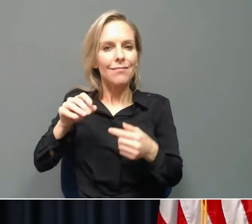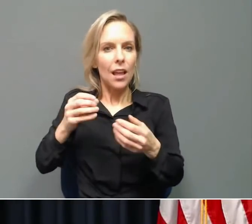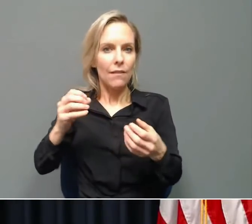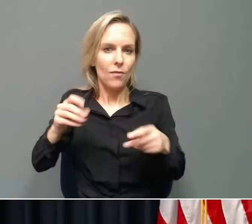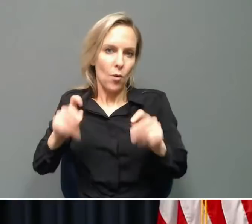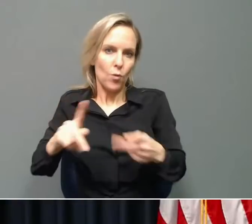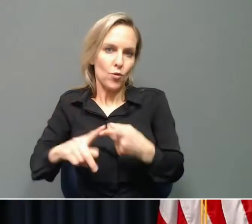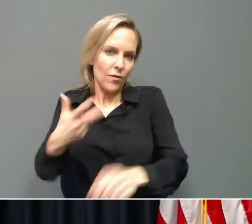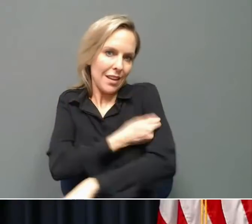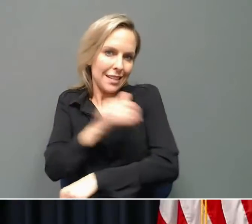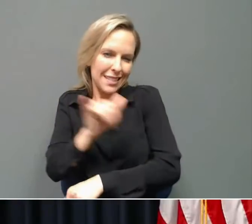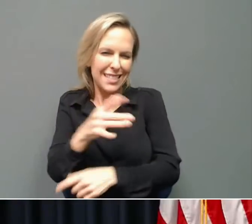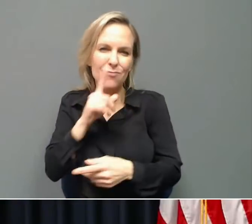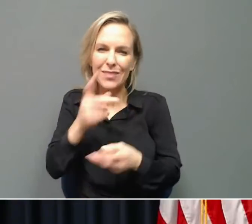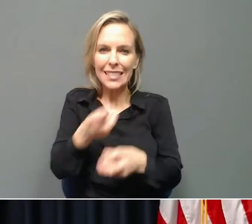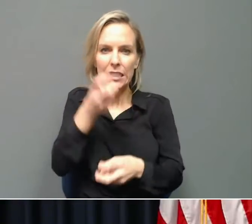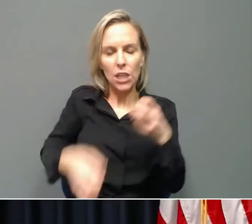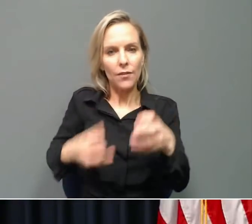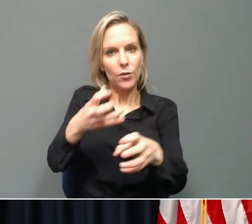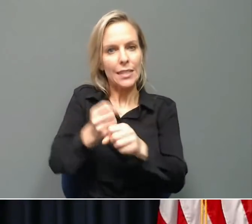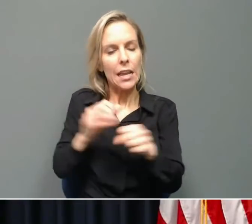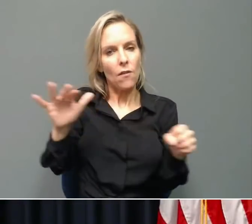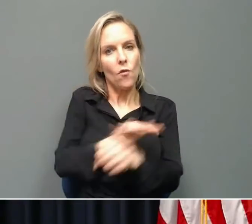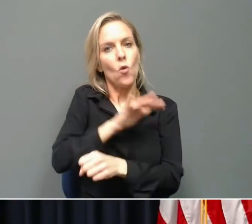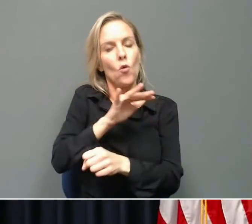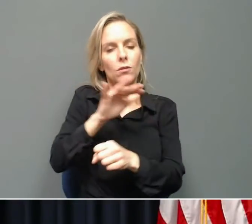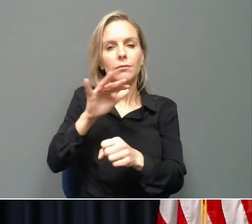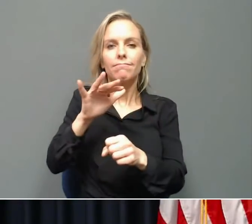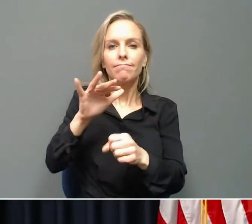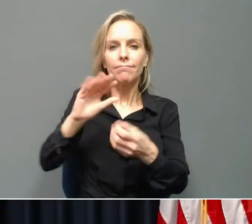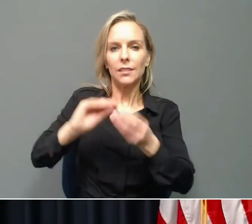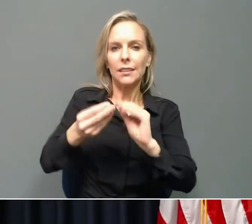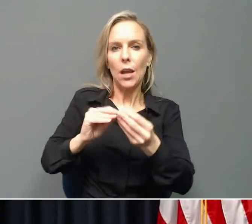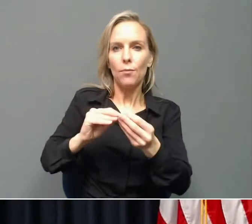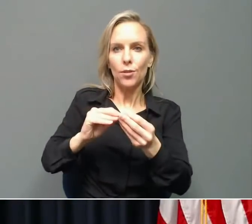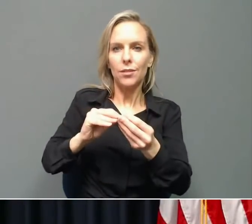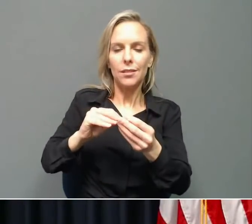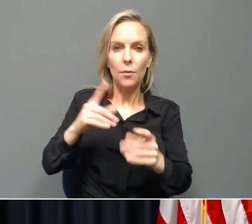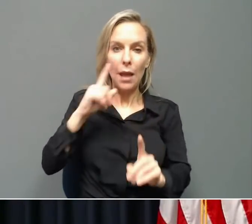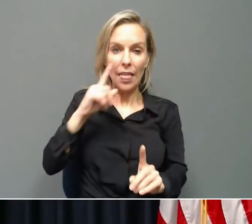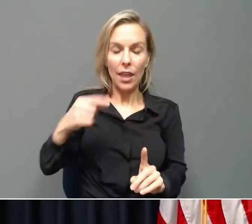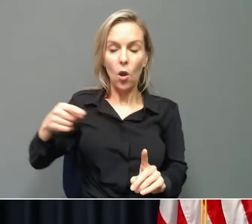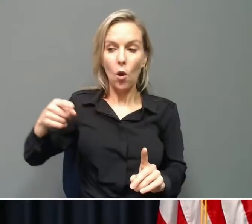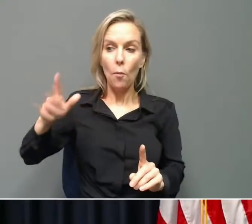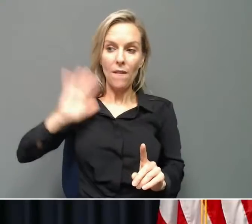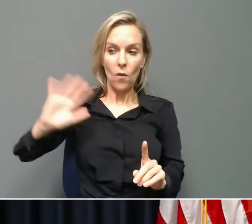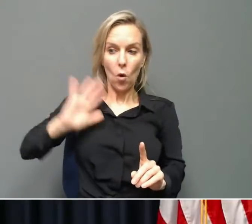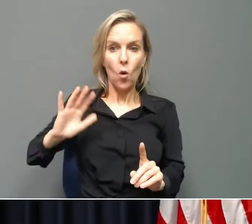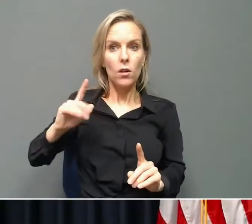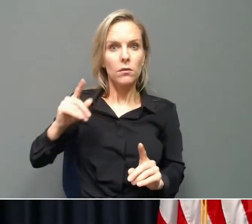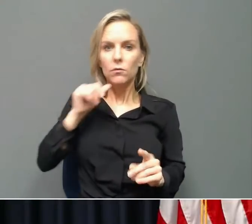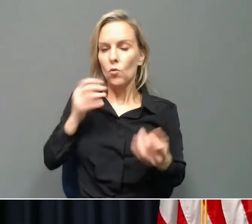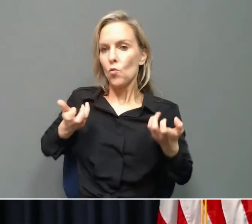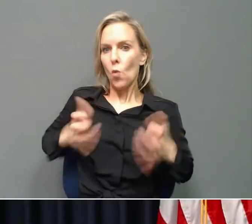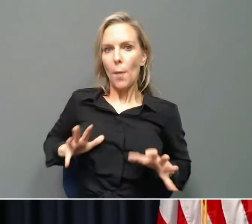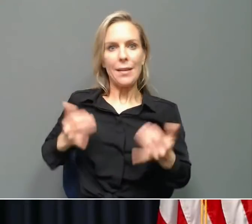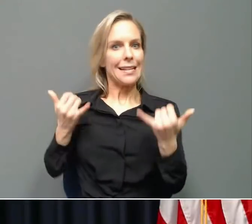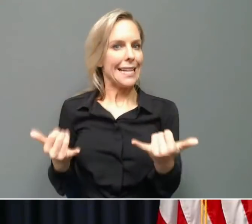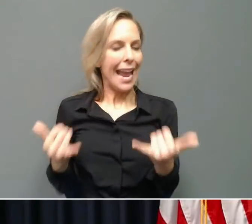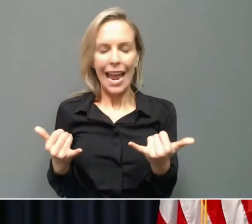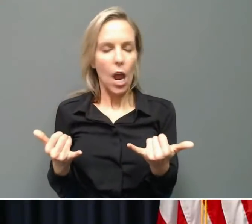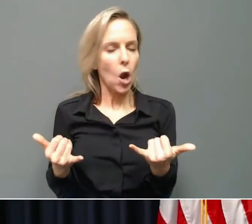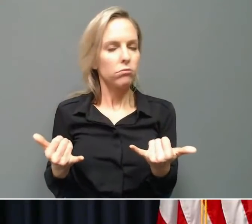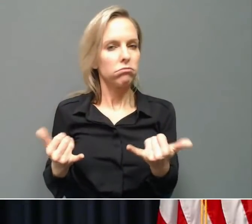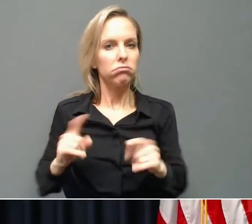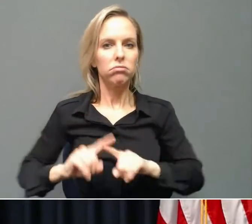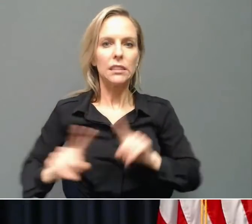that snapshot in time. But I don't think that the hesitancy we saw, by and large, was about